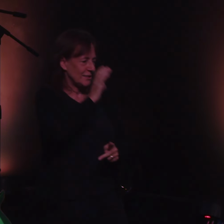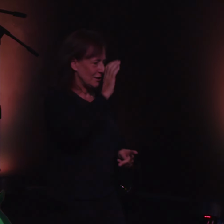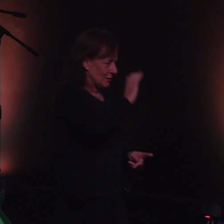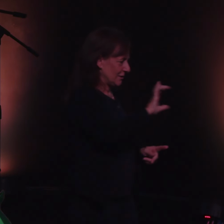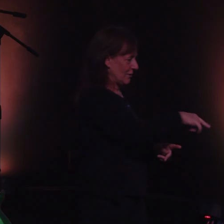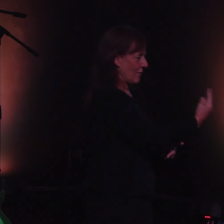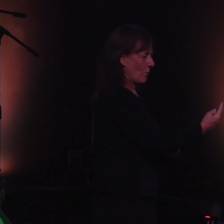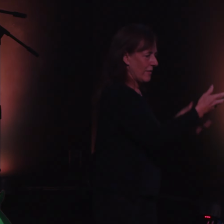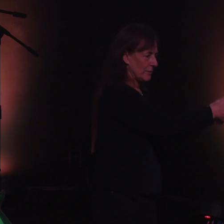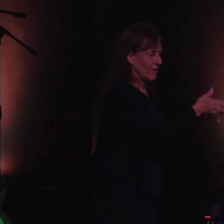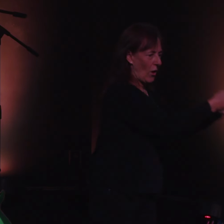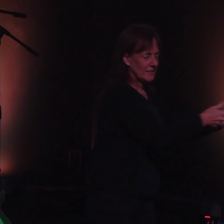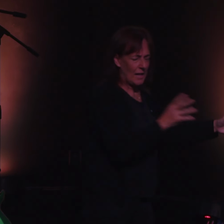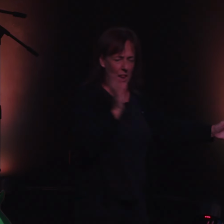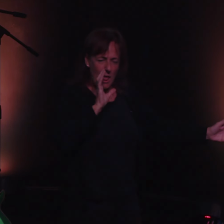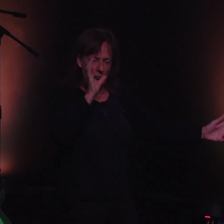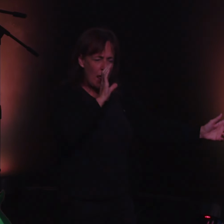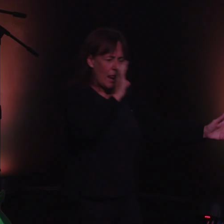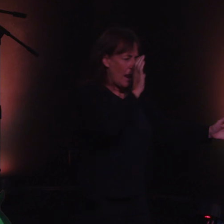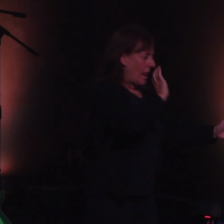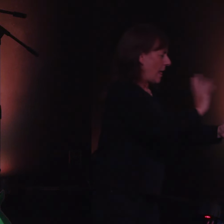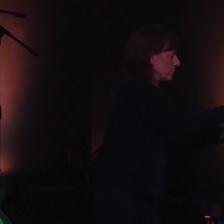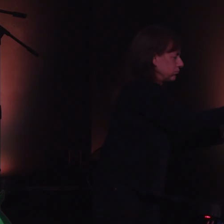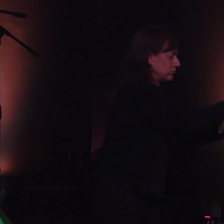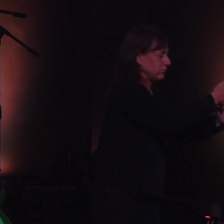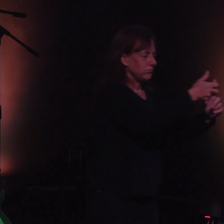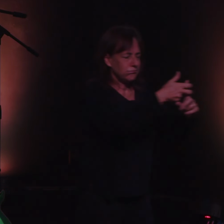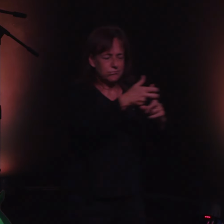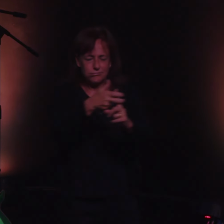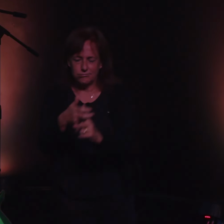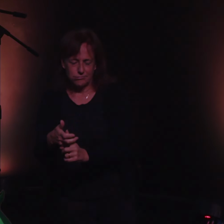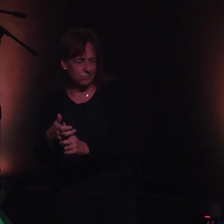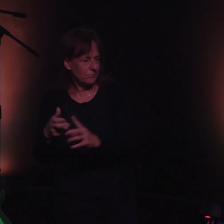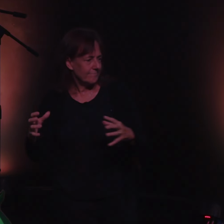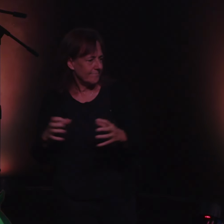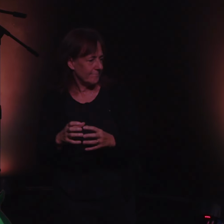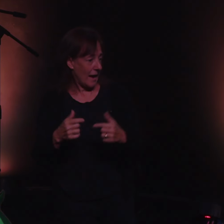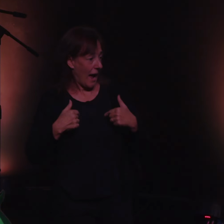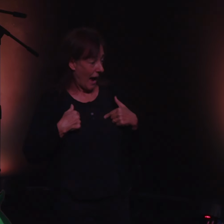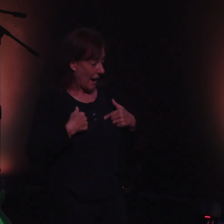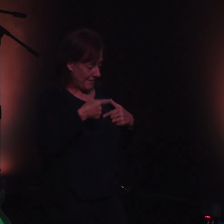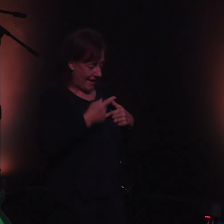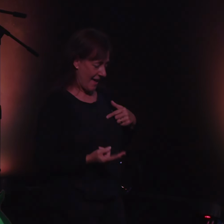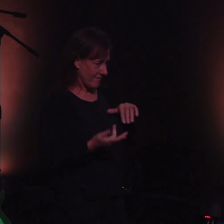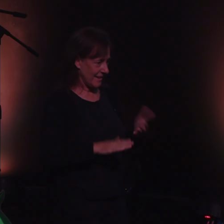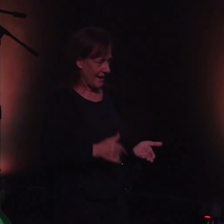How often I forget that I was the broken, the bleeding, the half-dead man.